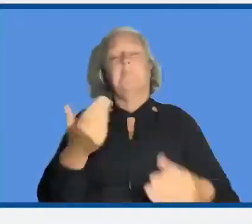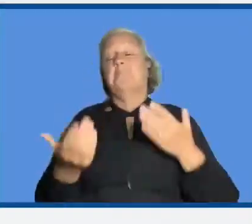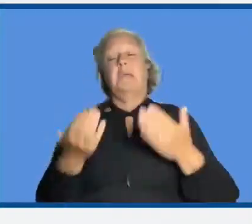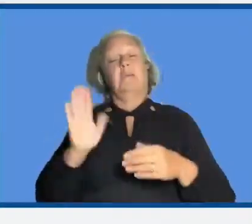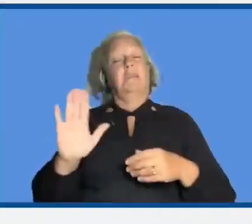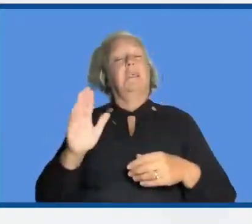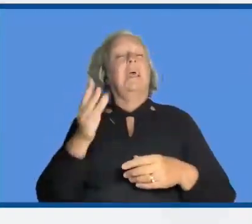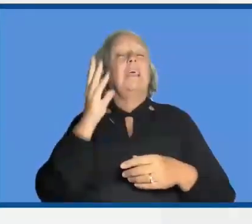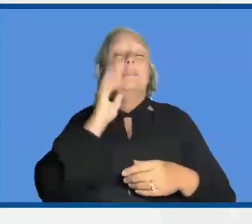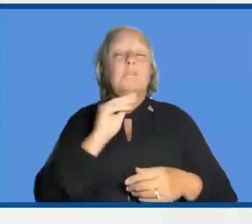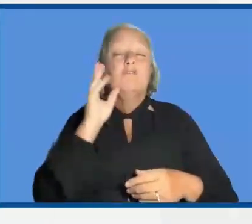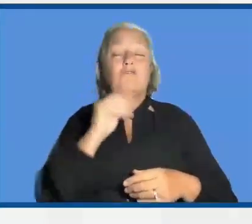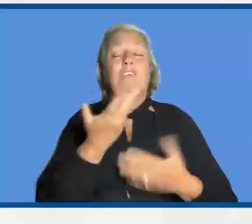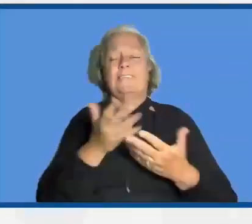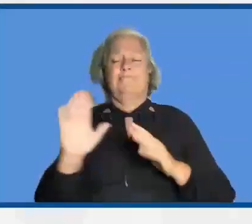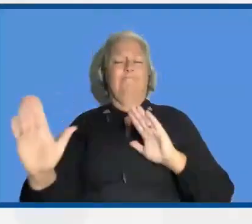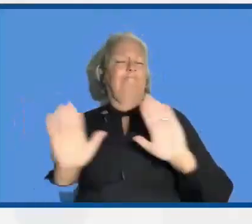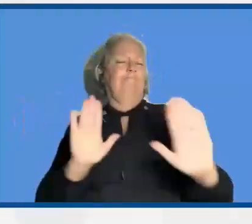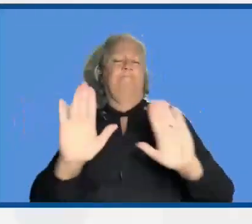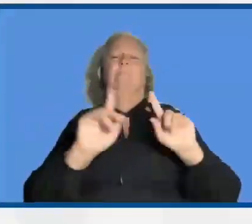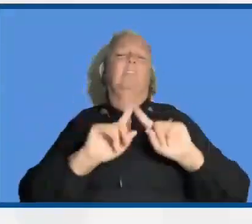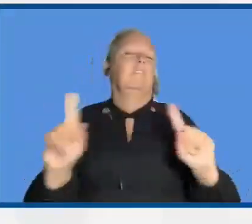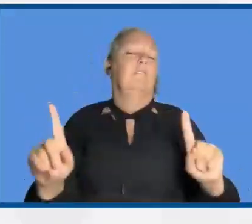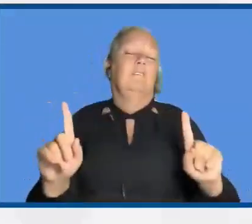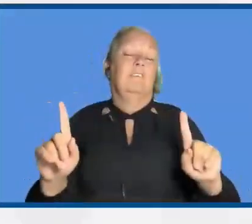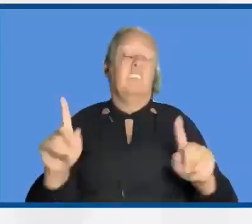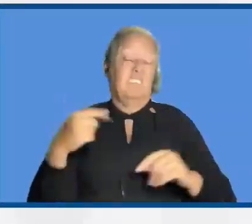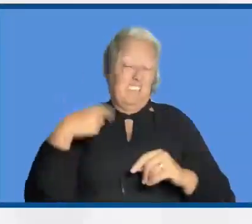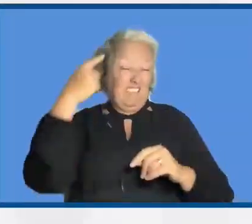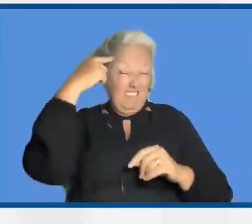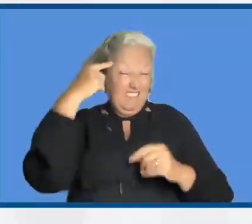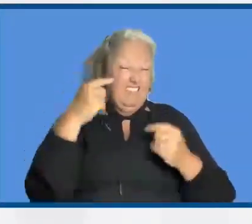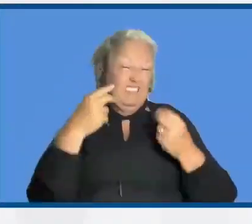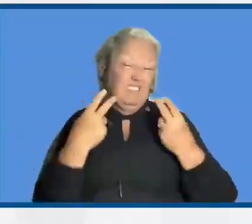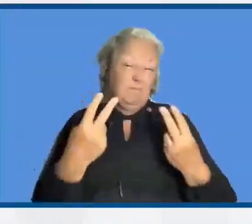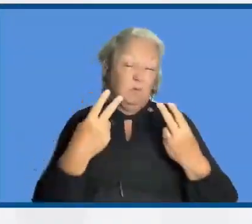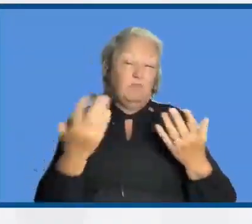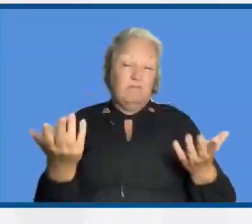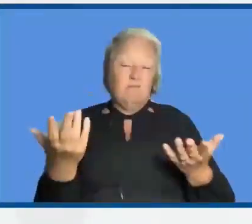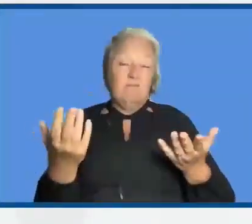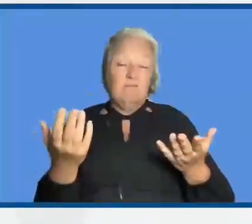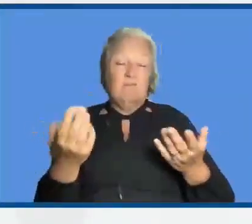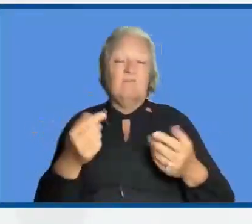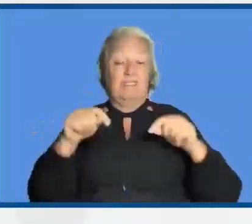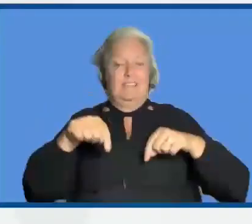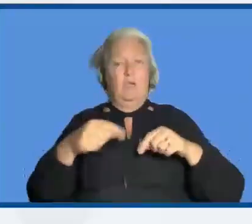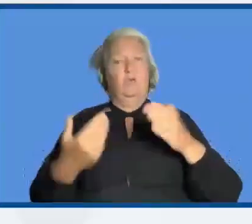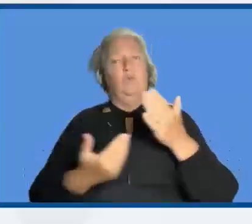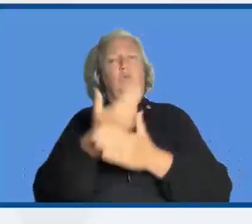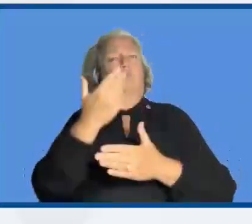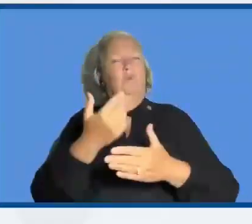absolutely individual. So I believe that it is important to relate now that we have this new opportunity opening to